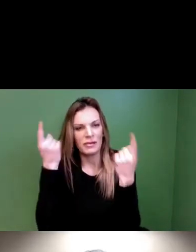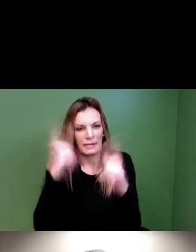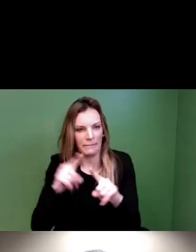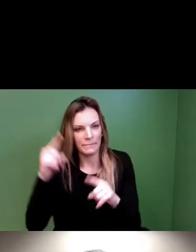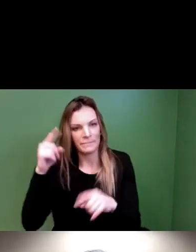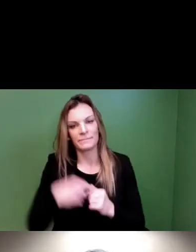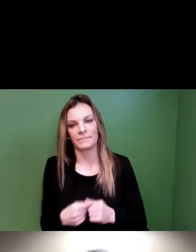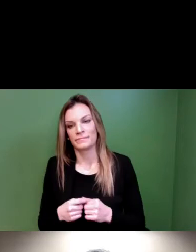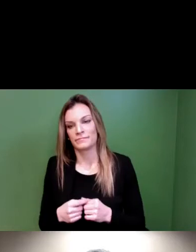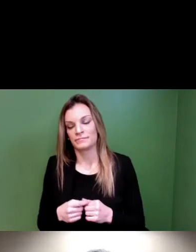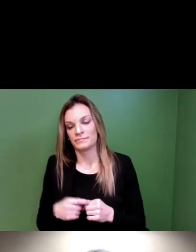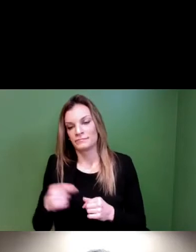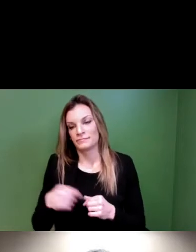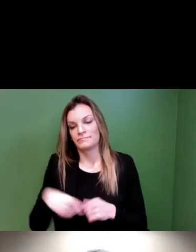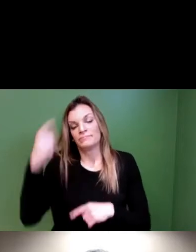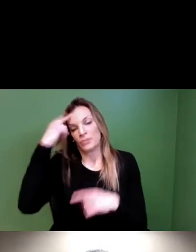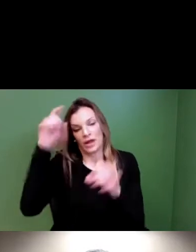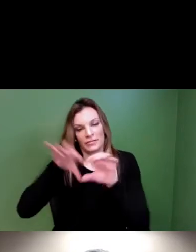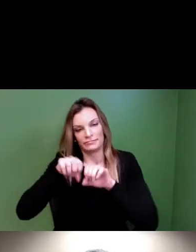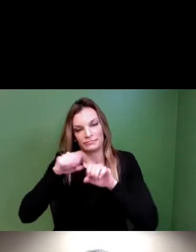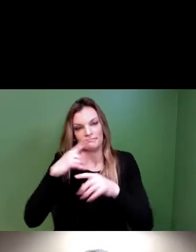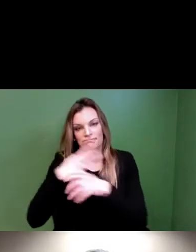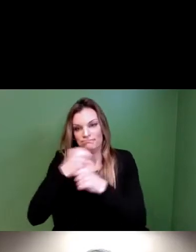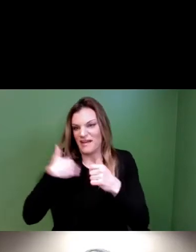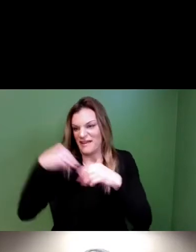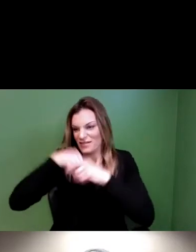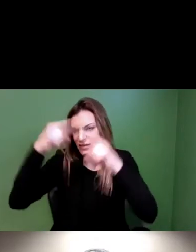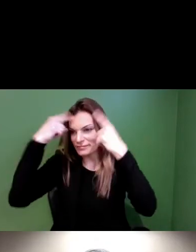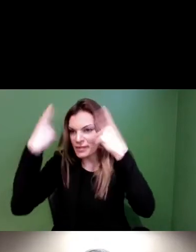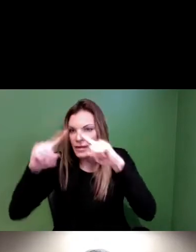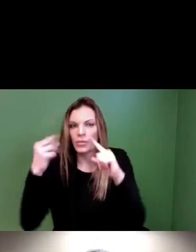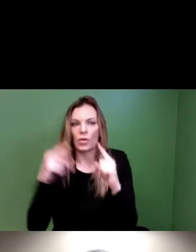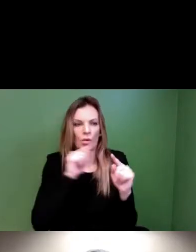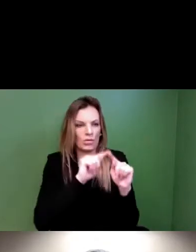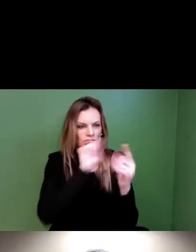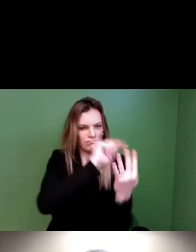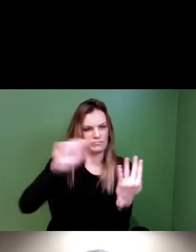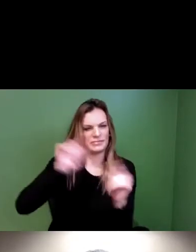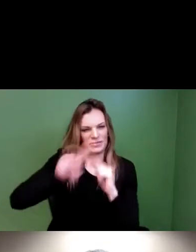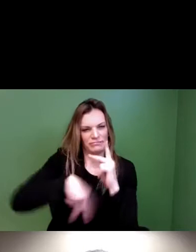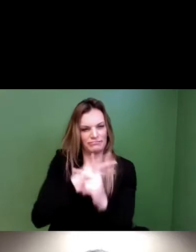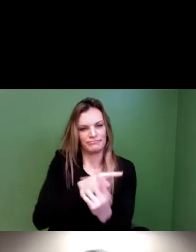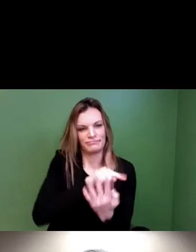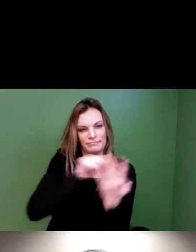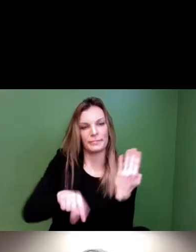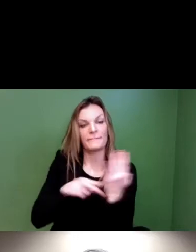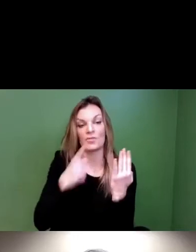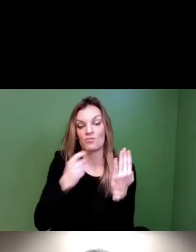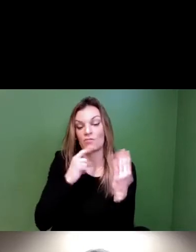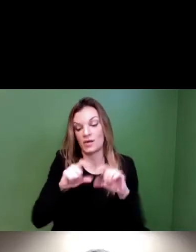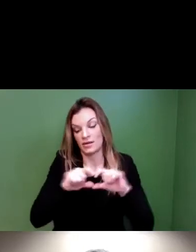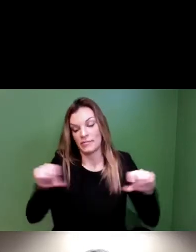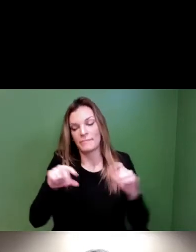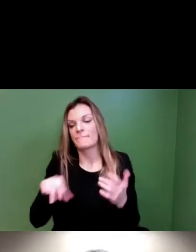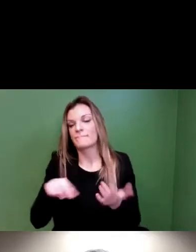in one-sided paralysis. And the red bars represent usage meaning, like, what